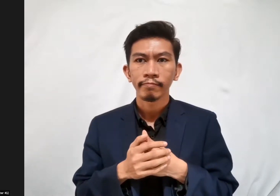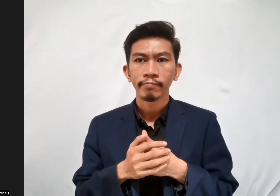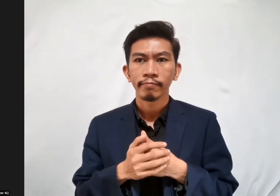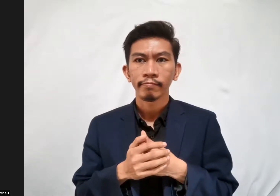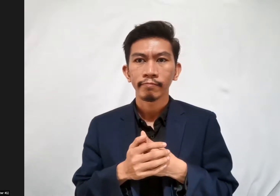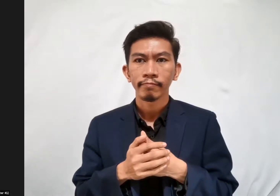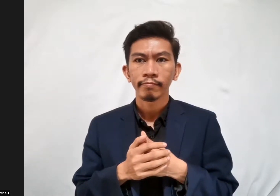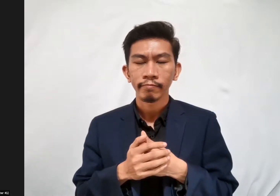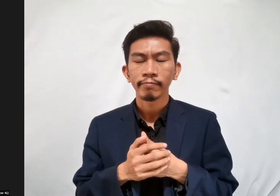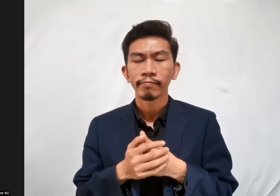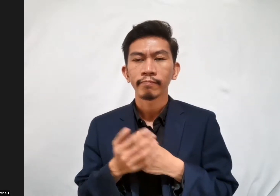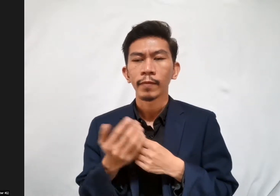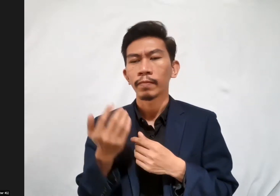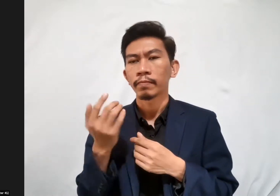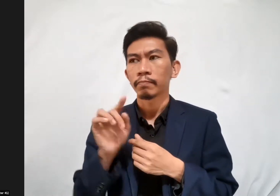This is for